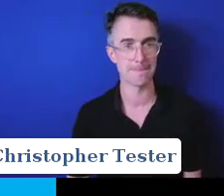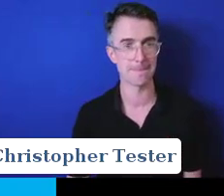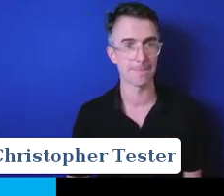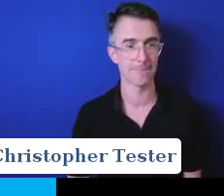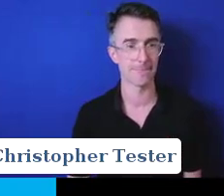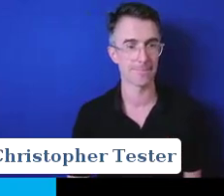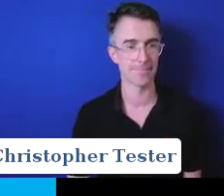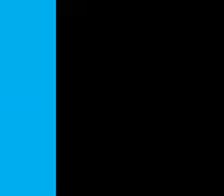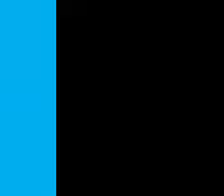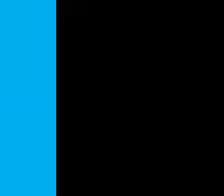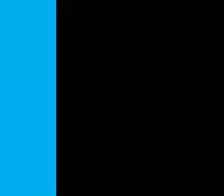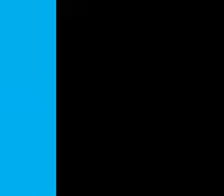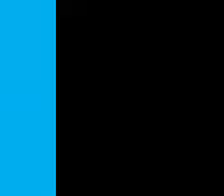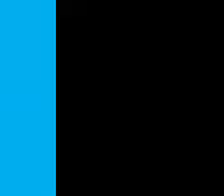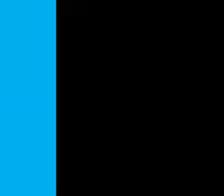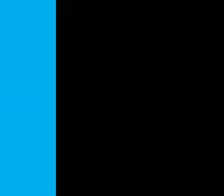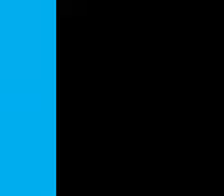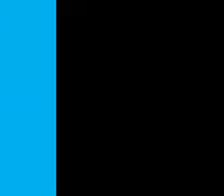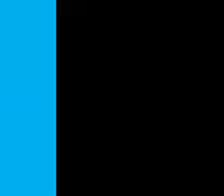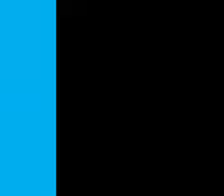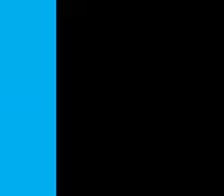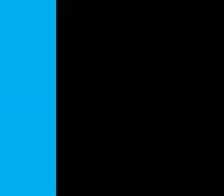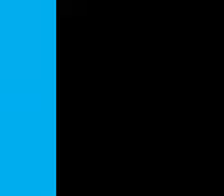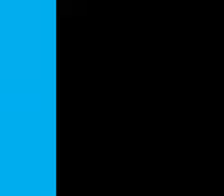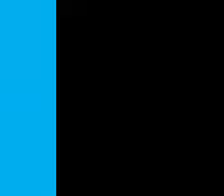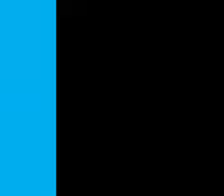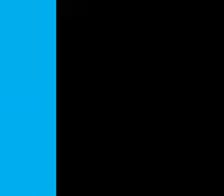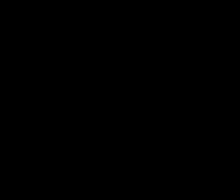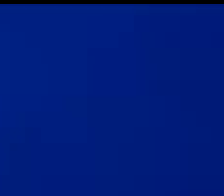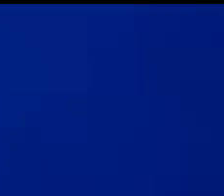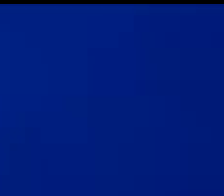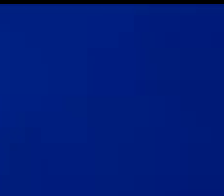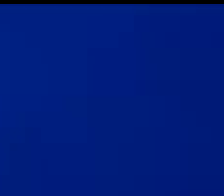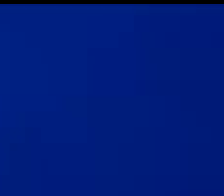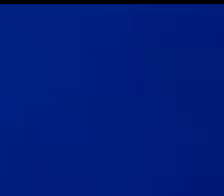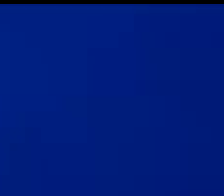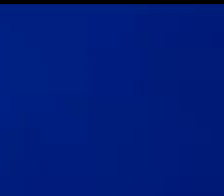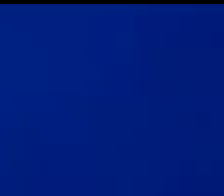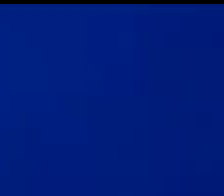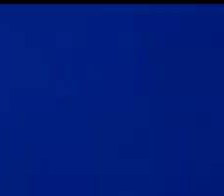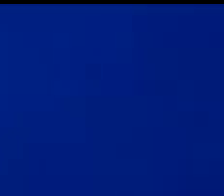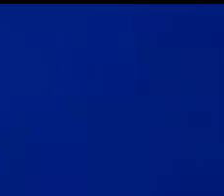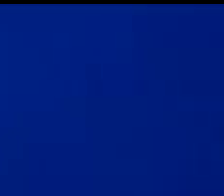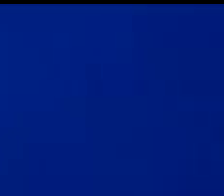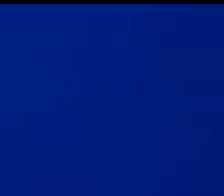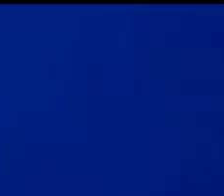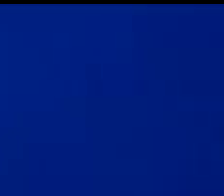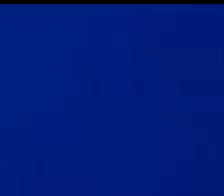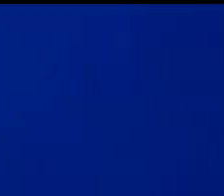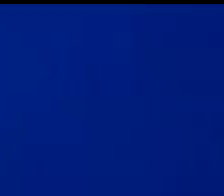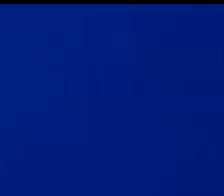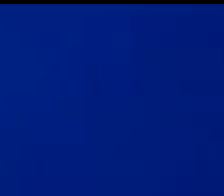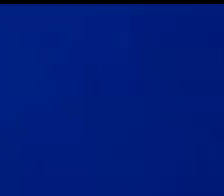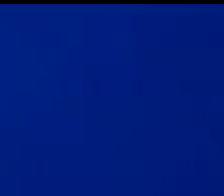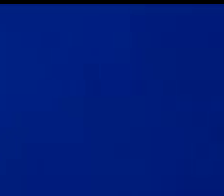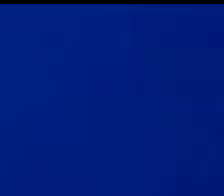Thank you so much, Erika, for stepping in and for the comprehensive presentation. And indeed, it is my experience to read aloud.